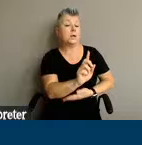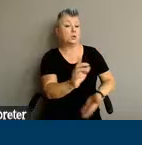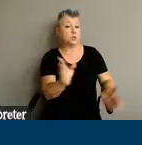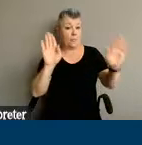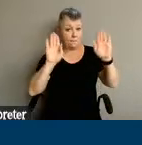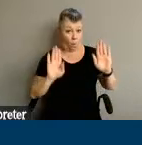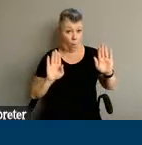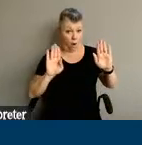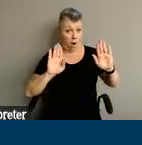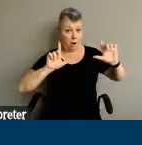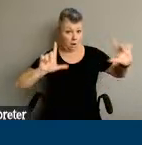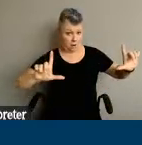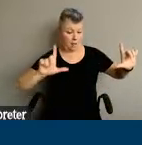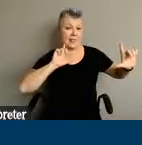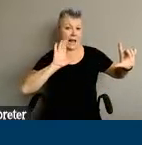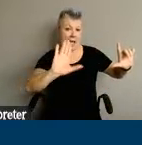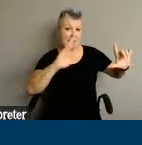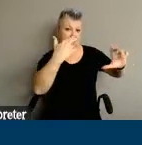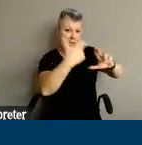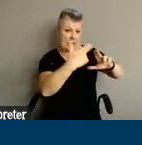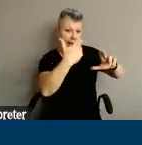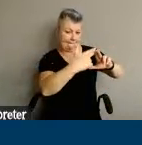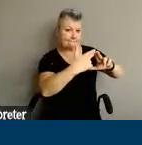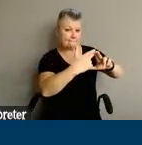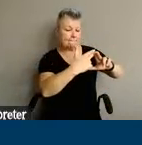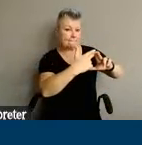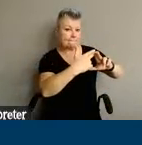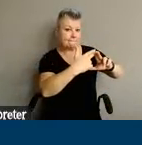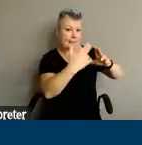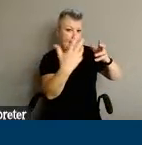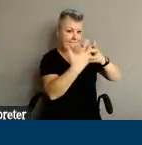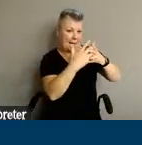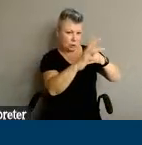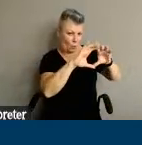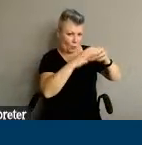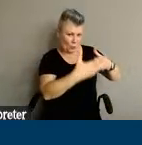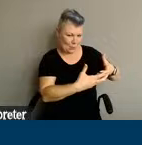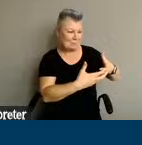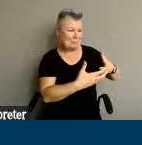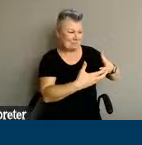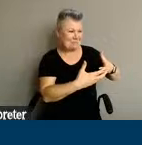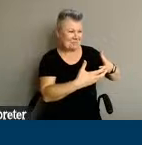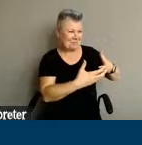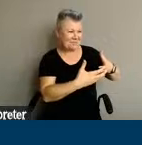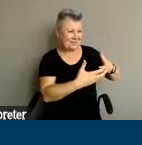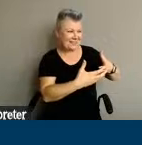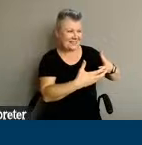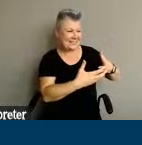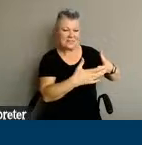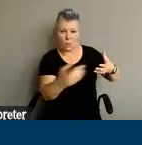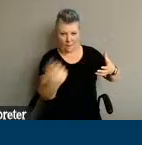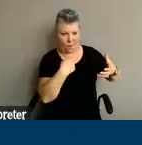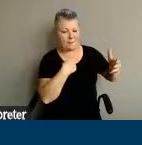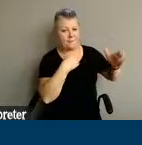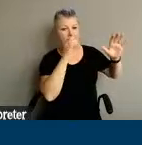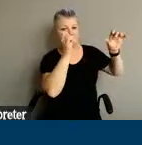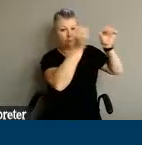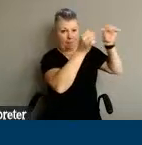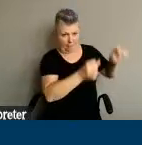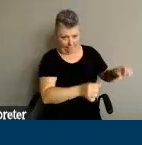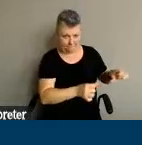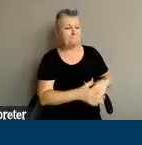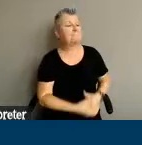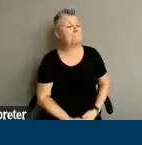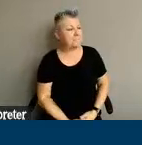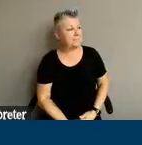put your Post-its on the board. I should probably write it over here. And I will go ahead and give you next up.